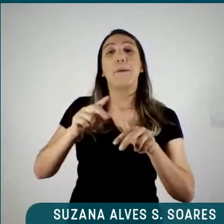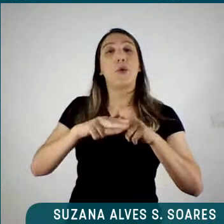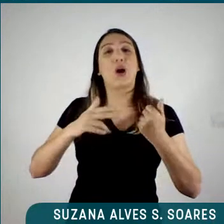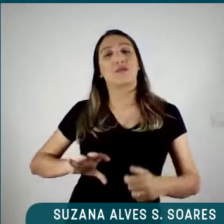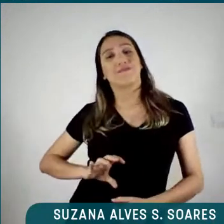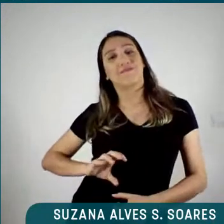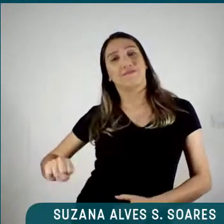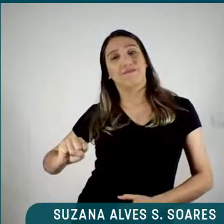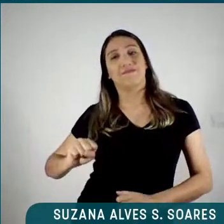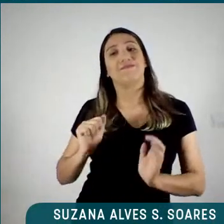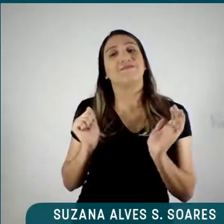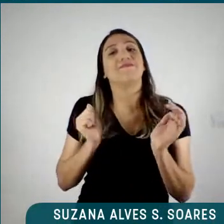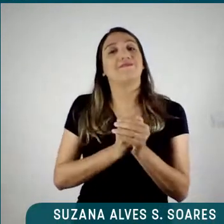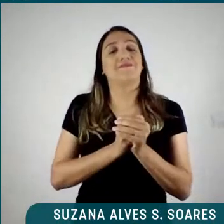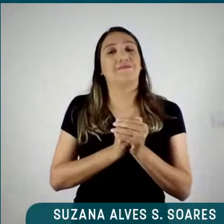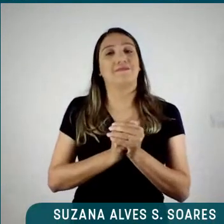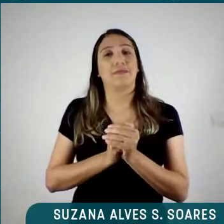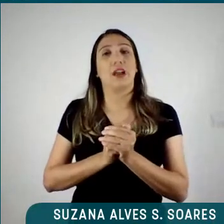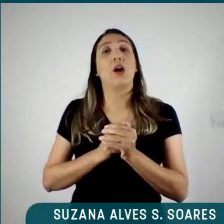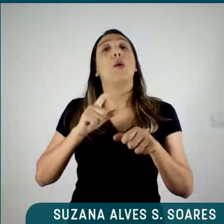died. Uh,